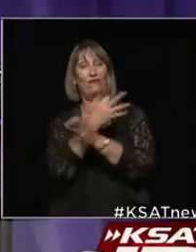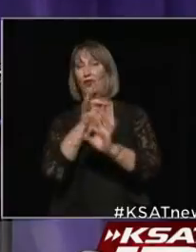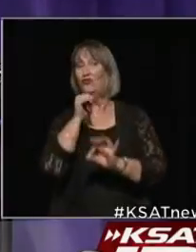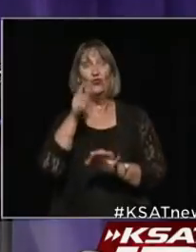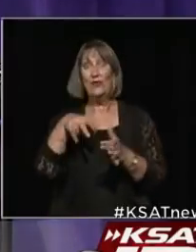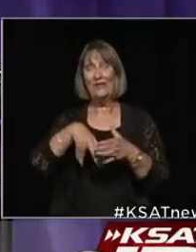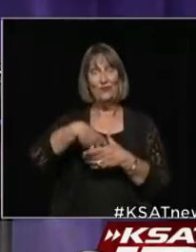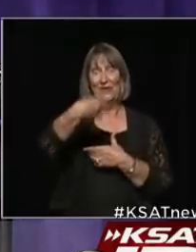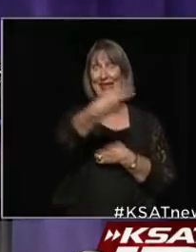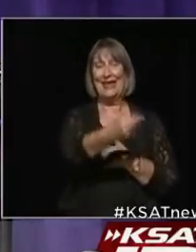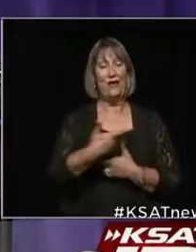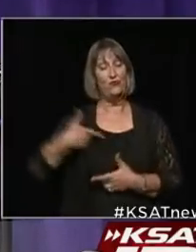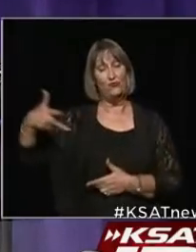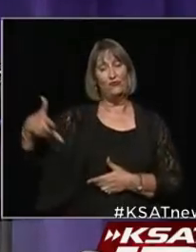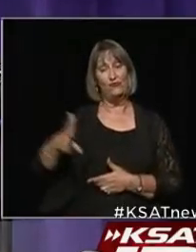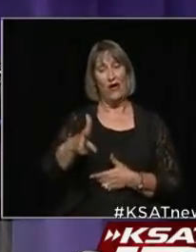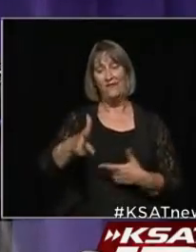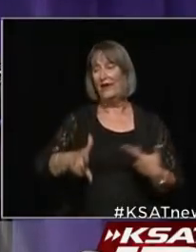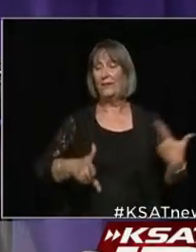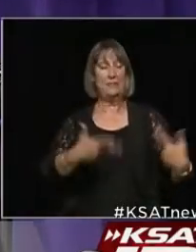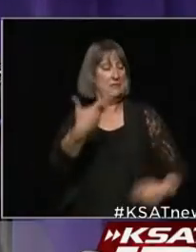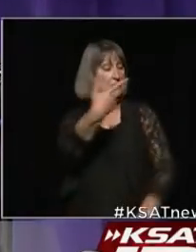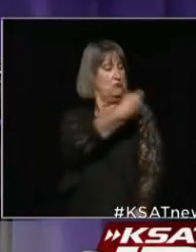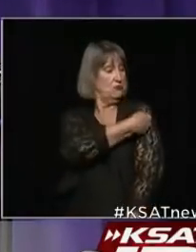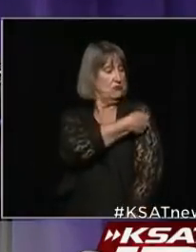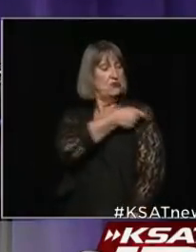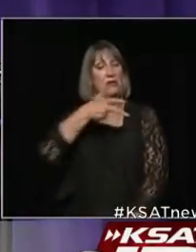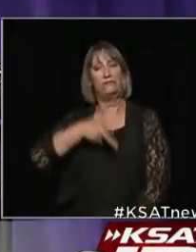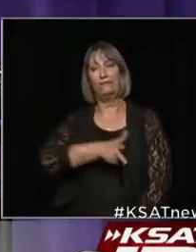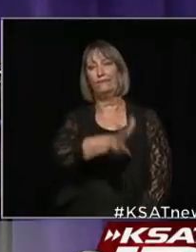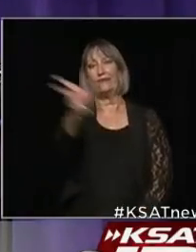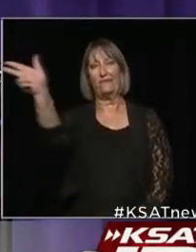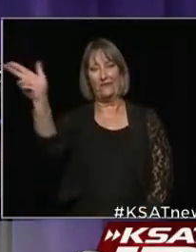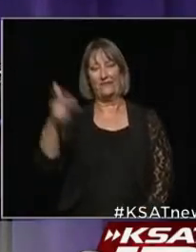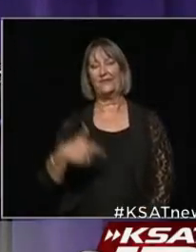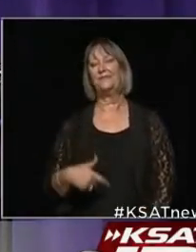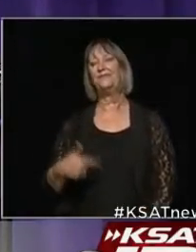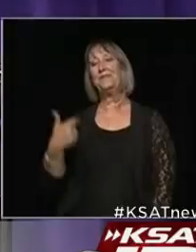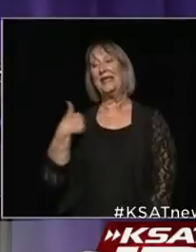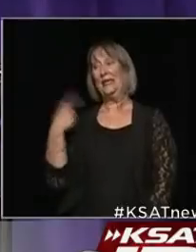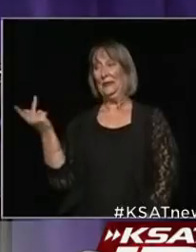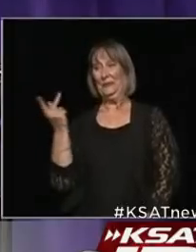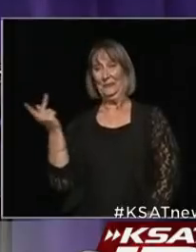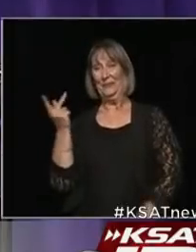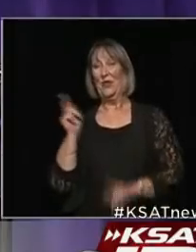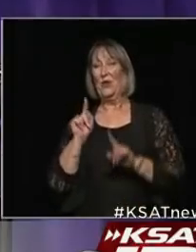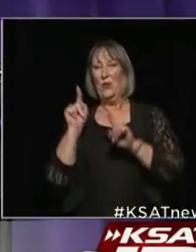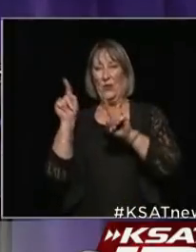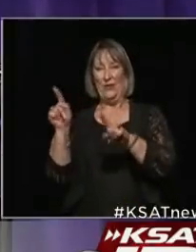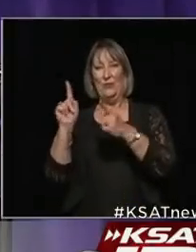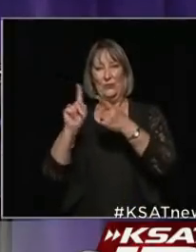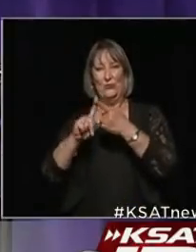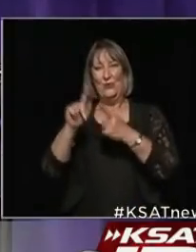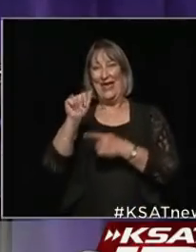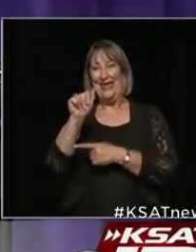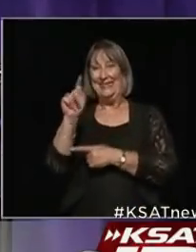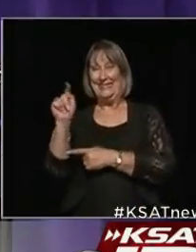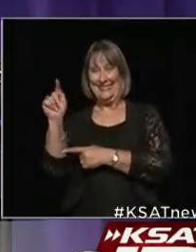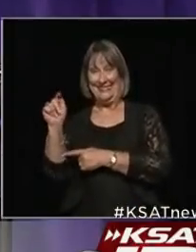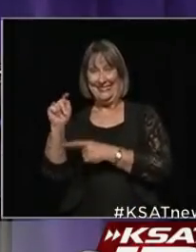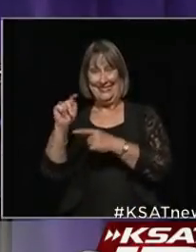So please come by and join us. Judge Wolf and I went by the AT&T Center this week. Elections start on Tuesday